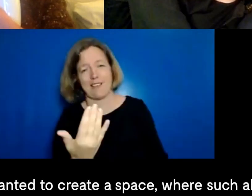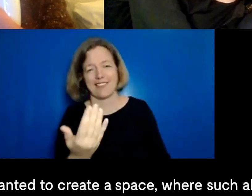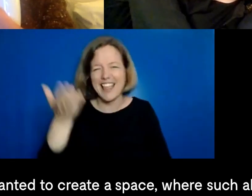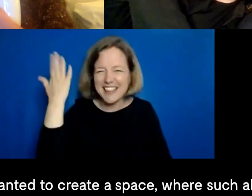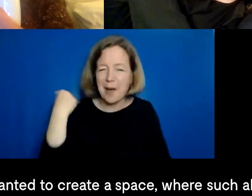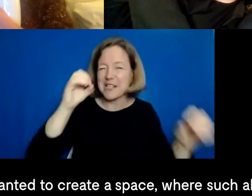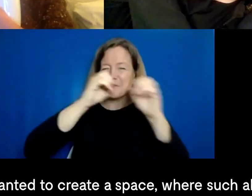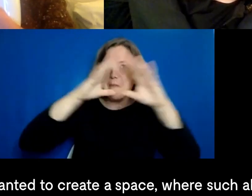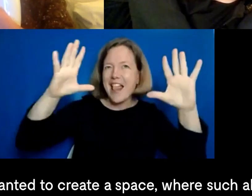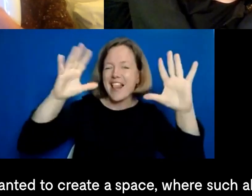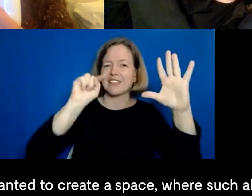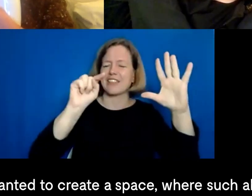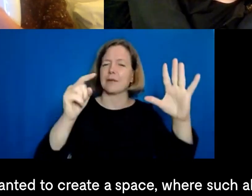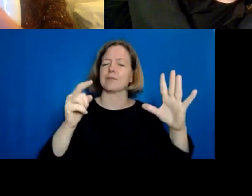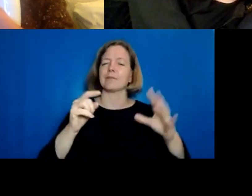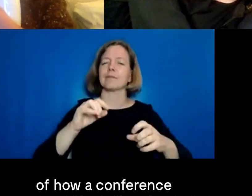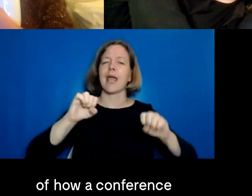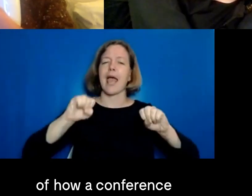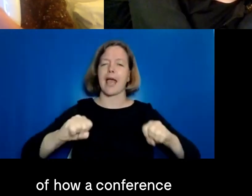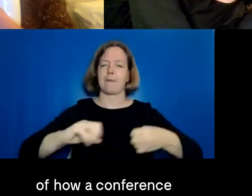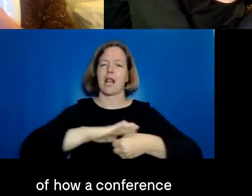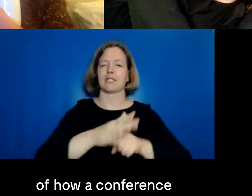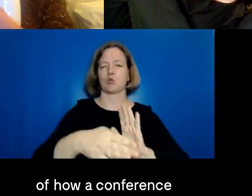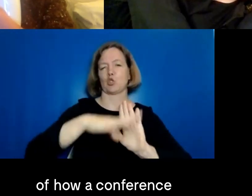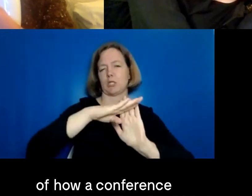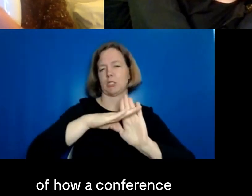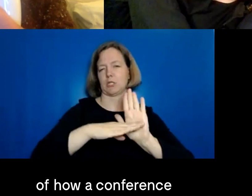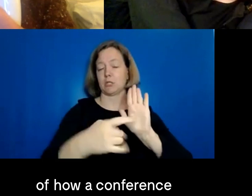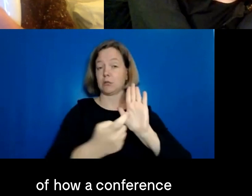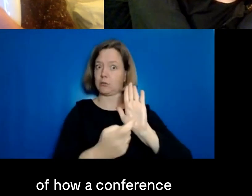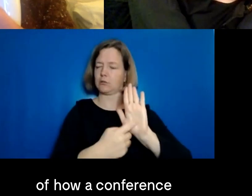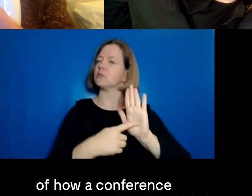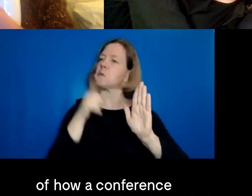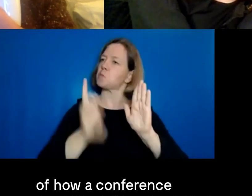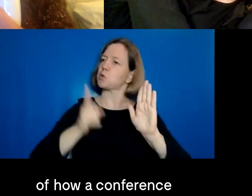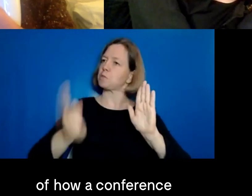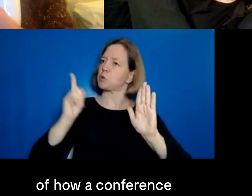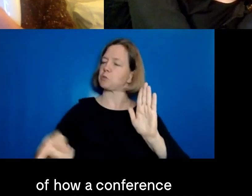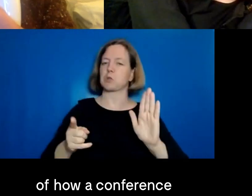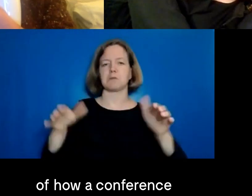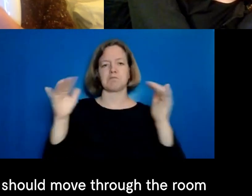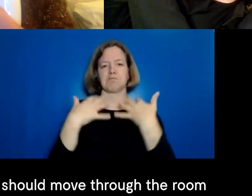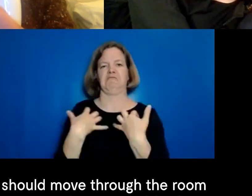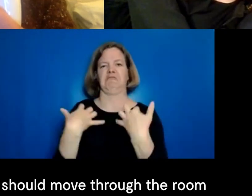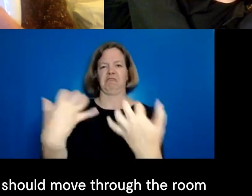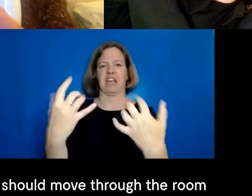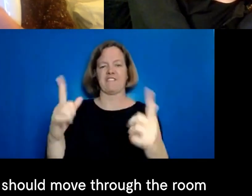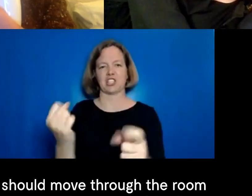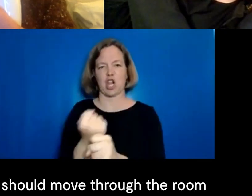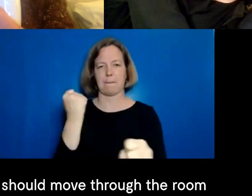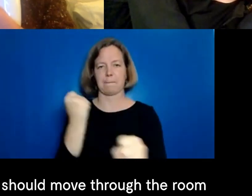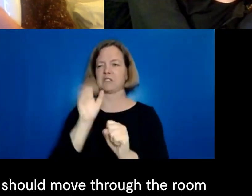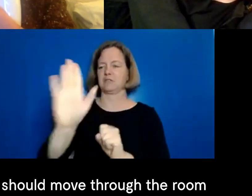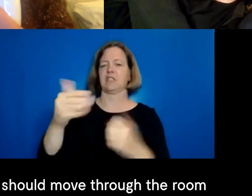ableist expectations of how a conference audience should look like, should behave, should move through